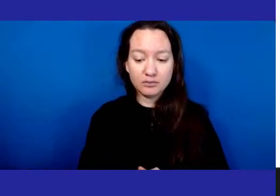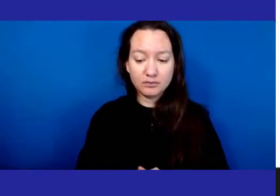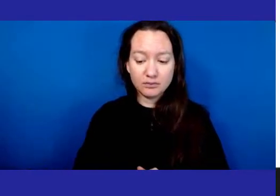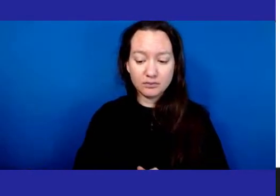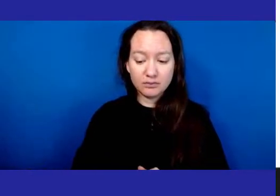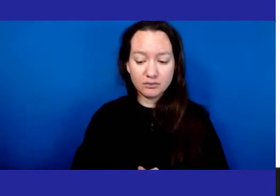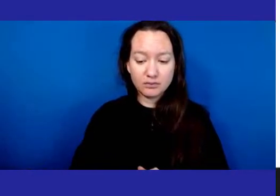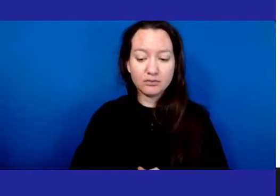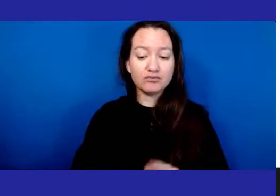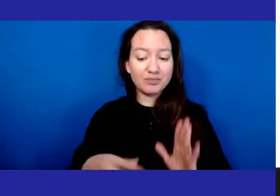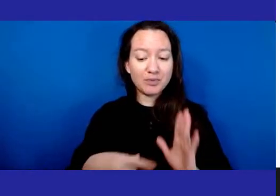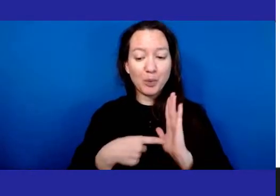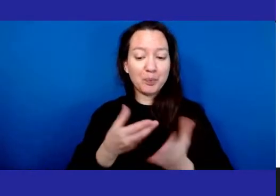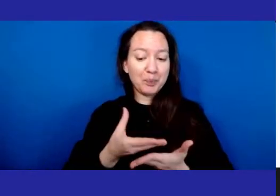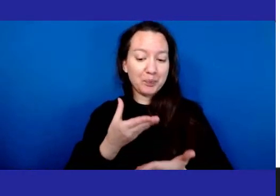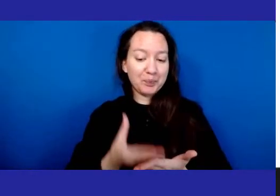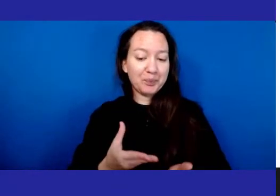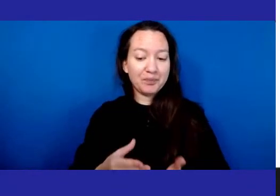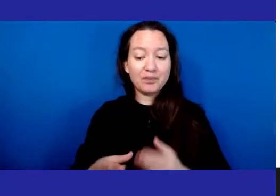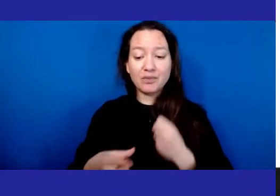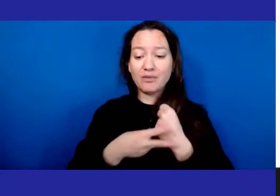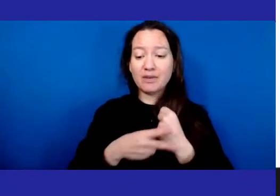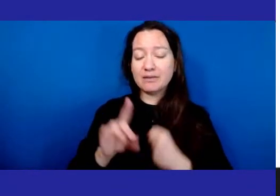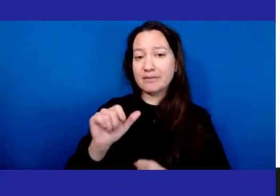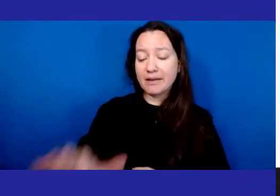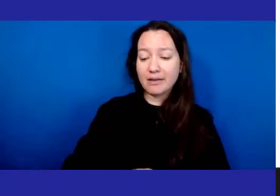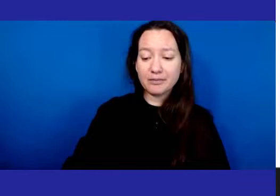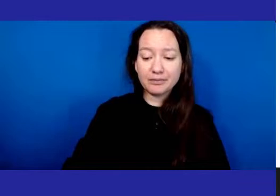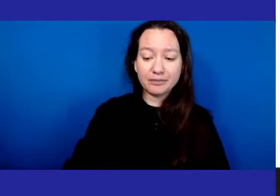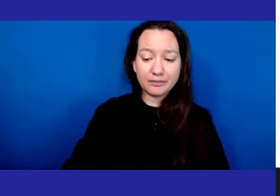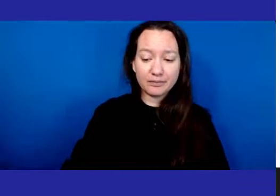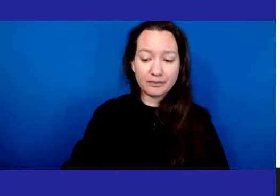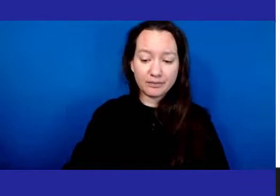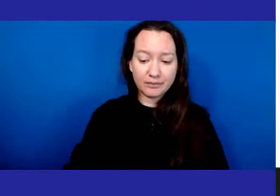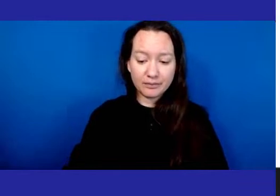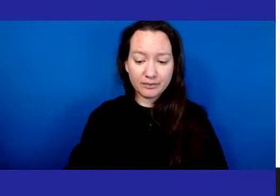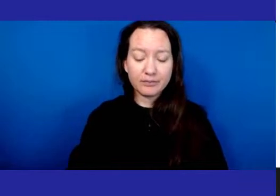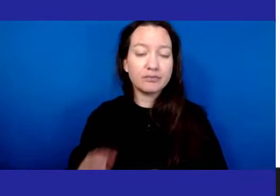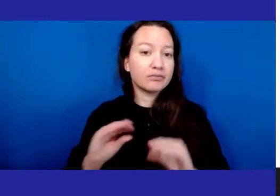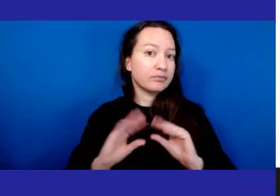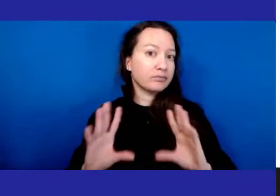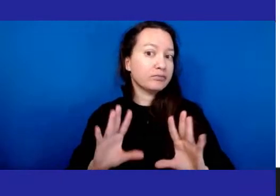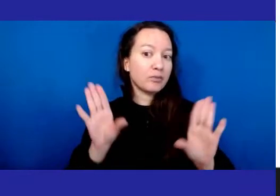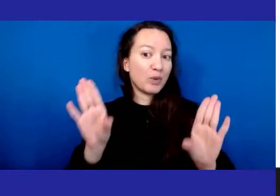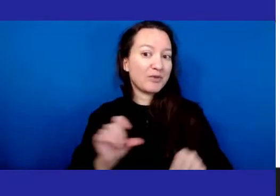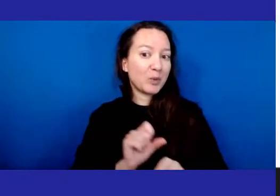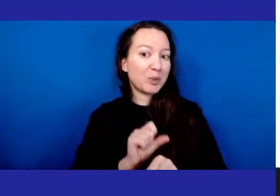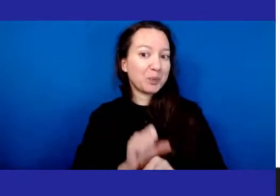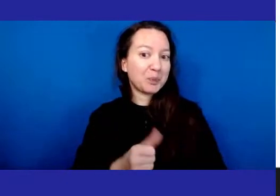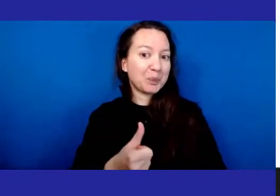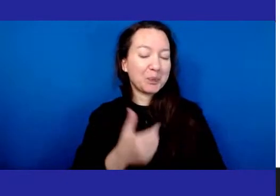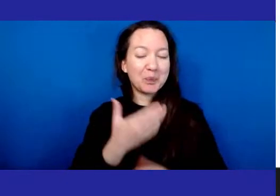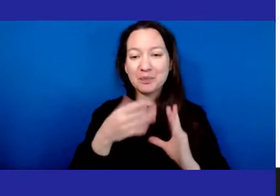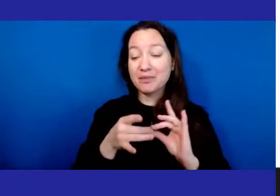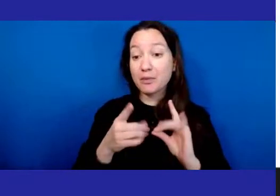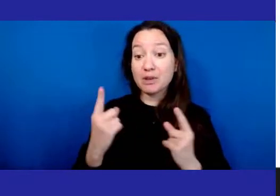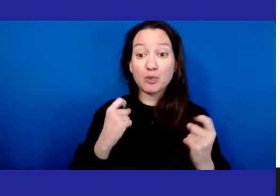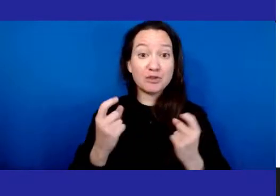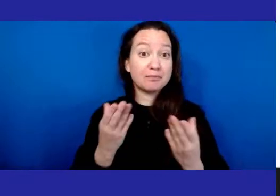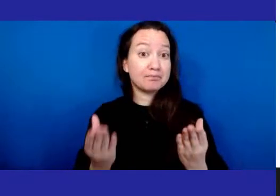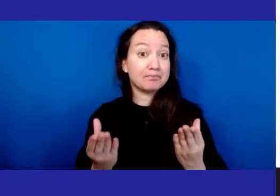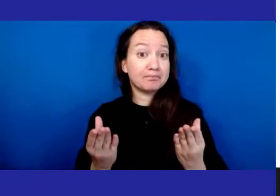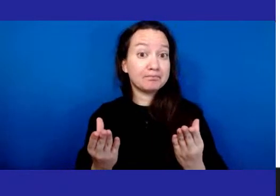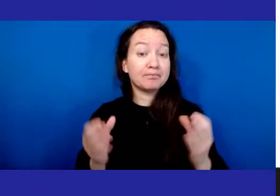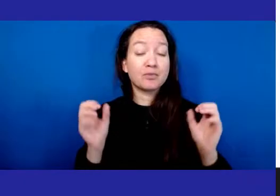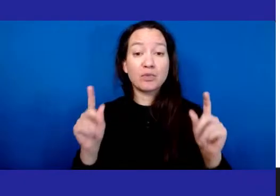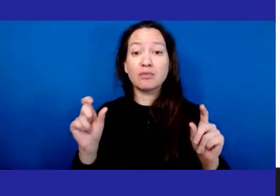shows. So Yeah, thanks. the retention data speaks for itself. It's spectacular. Amazing work. Any other comments, questions? All right,